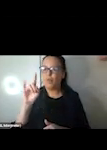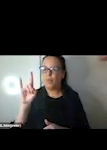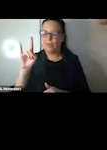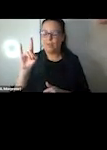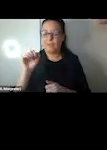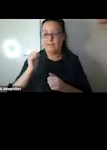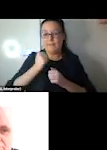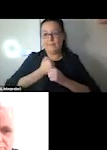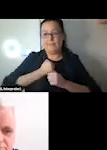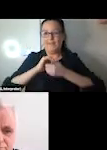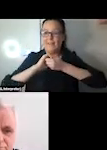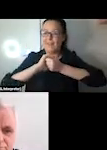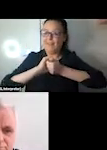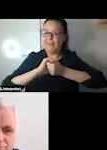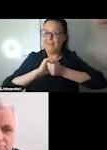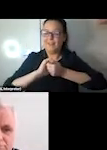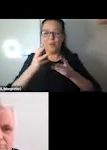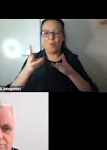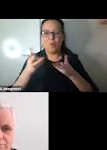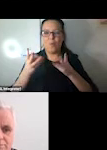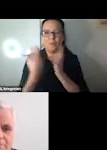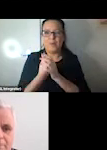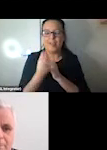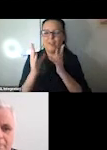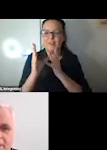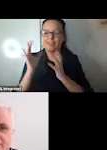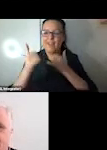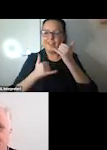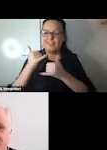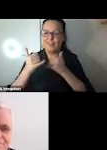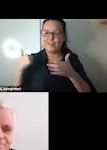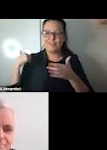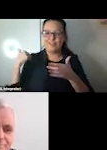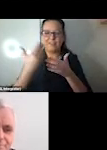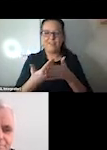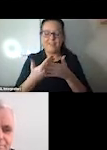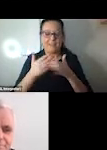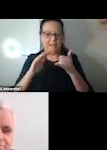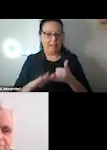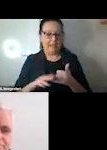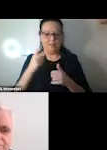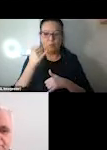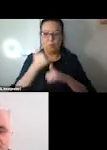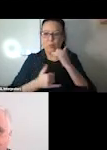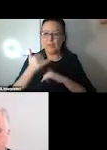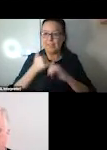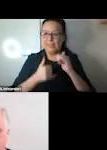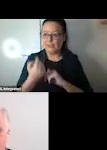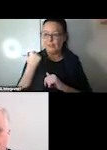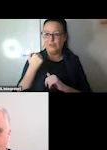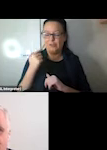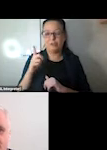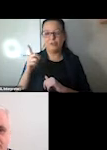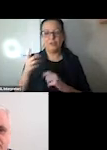worked with me for over 10 years at the present moment in time, and in the last 2 years, she's now taken on the role as Senior